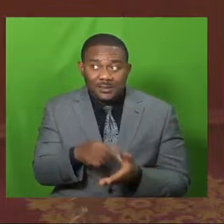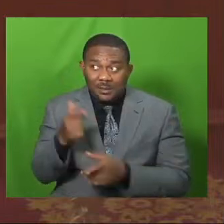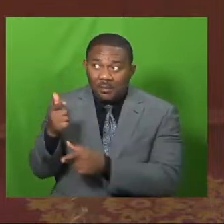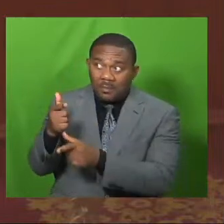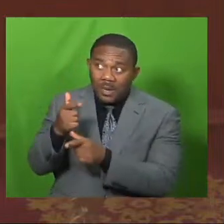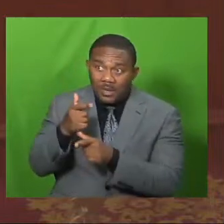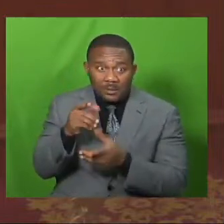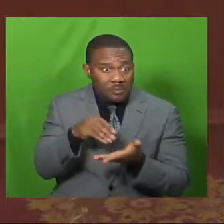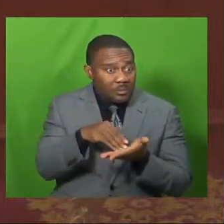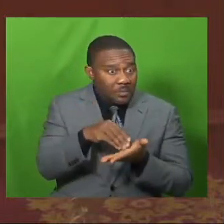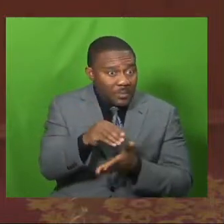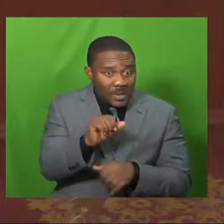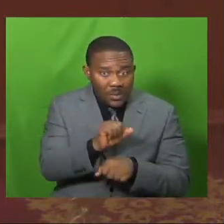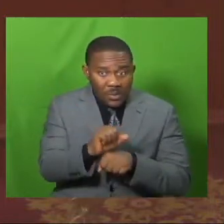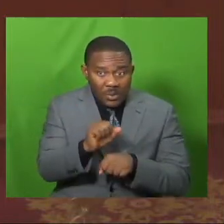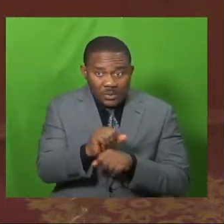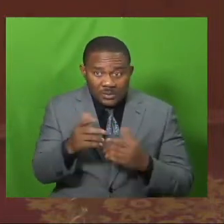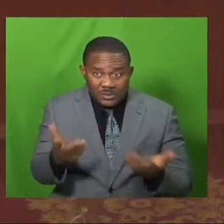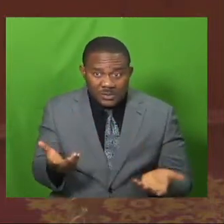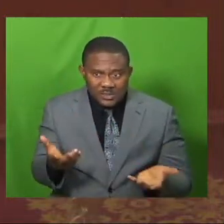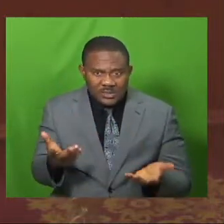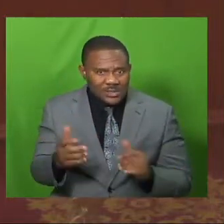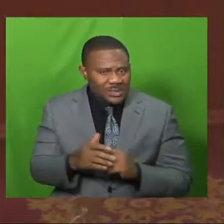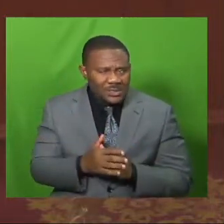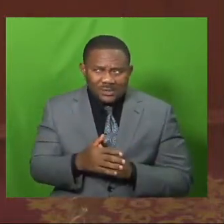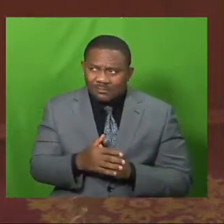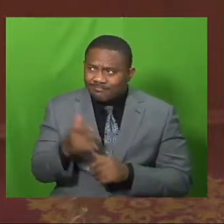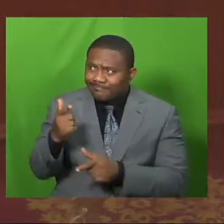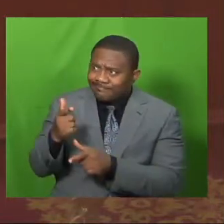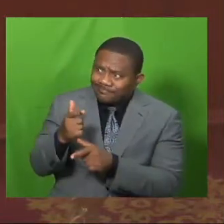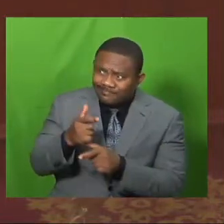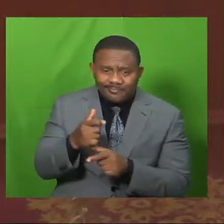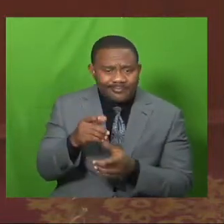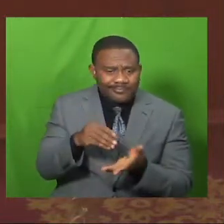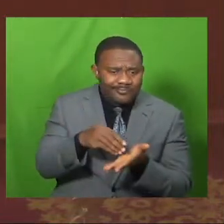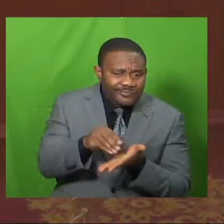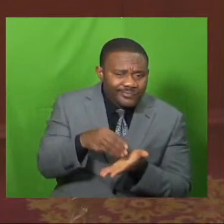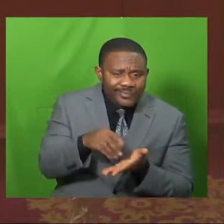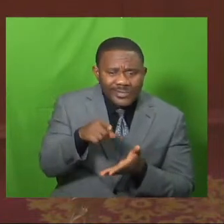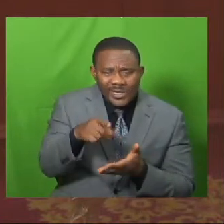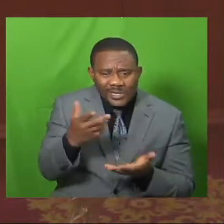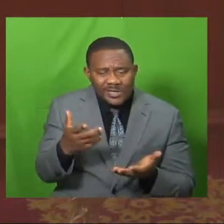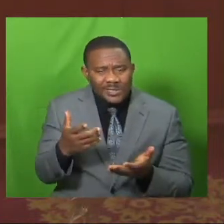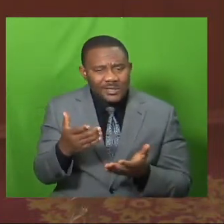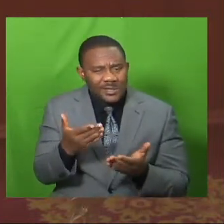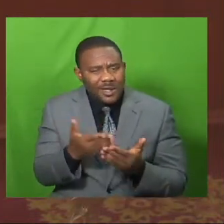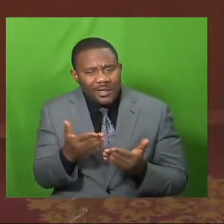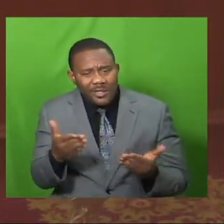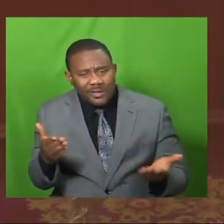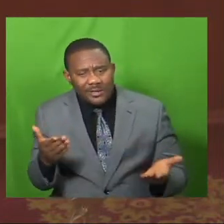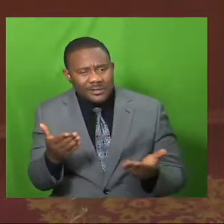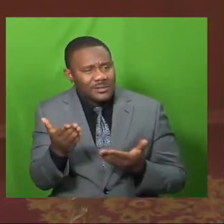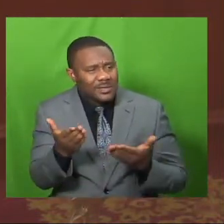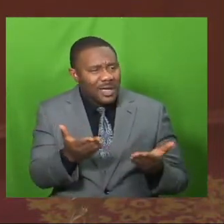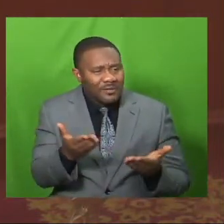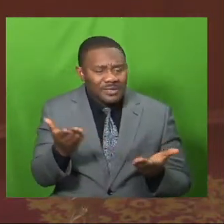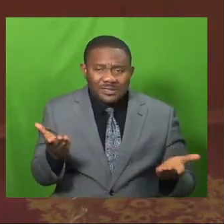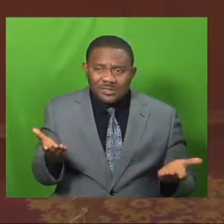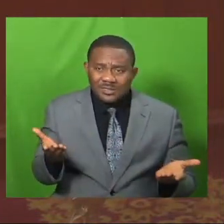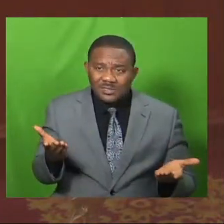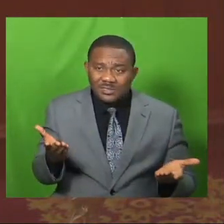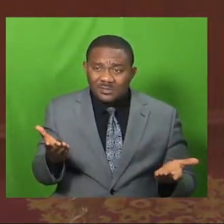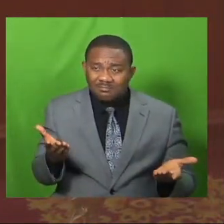workers. We have to borrow to pay statutory funds. We have to borrow to pay for goods and services. We have to borrow to